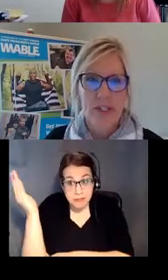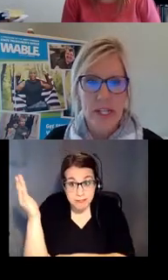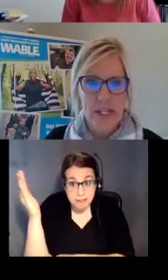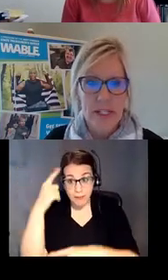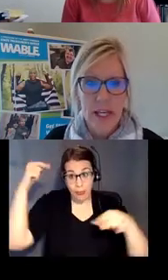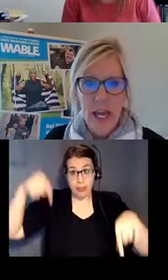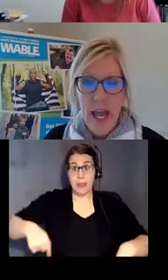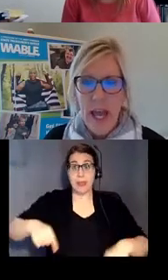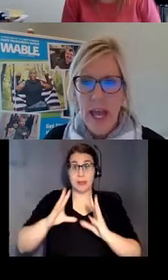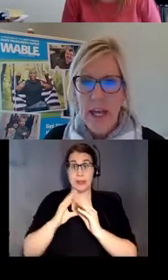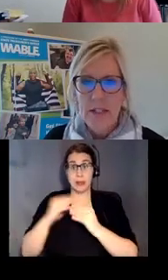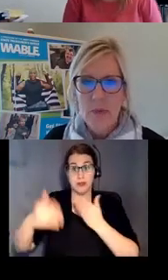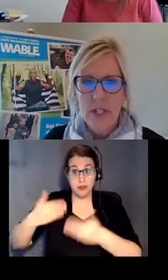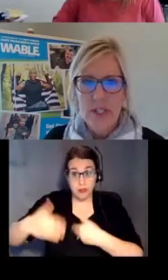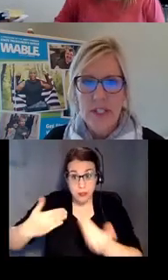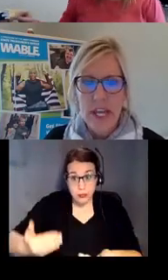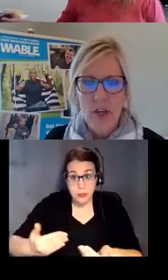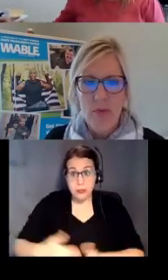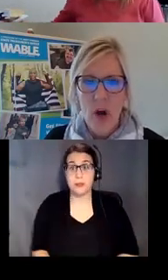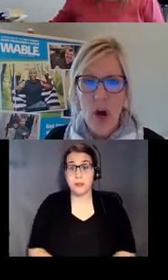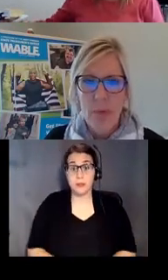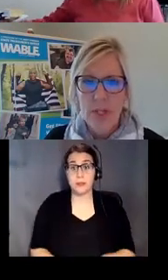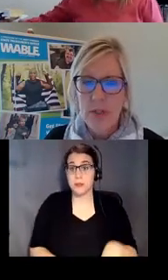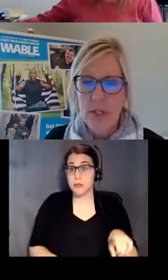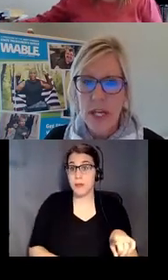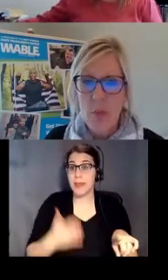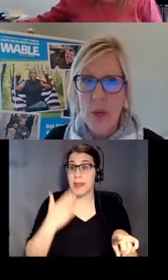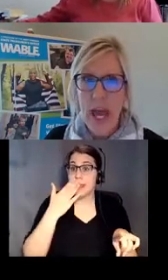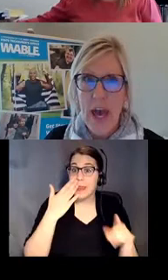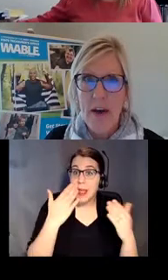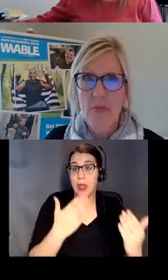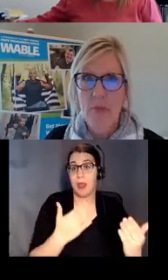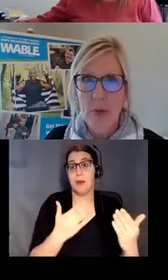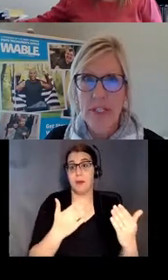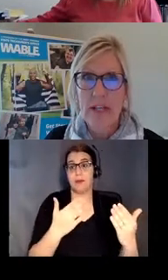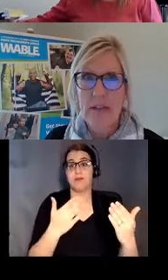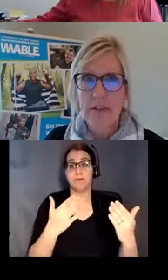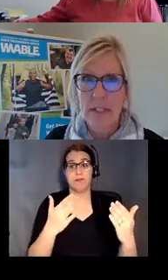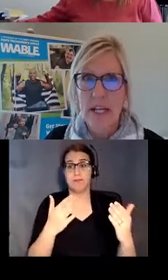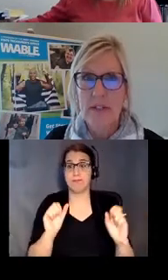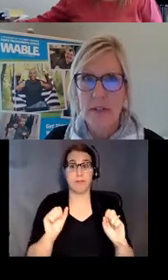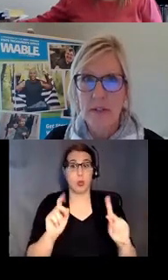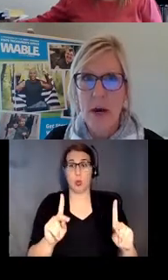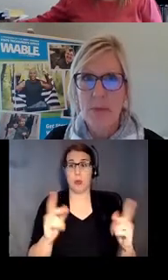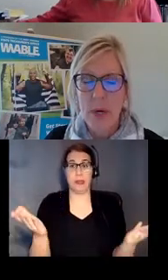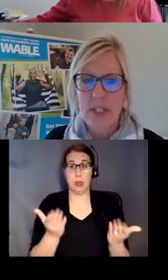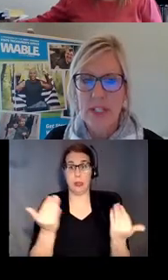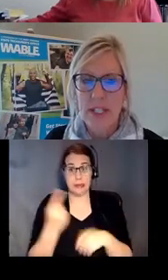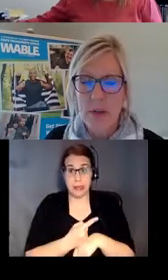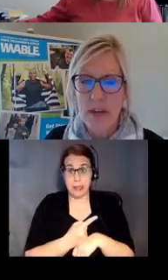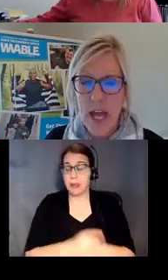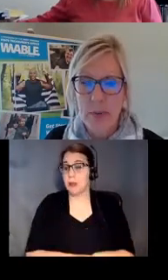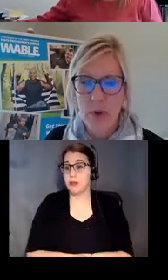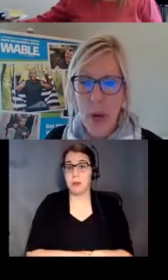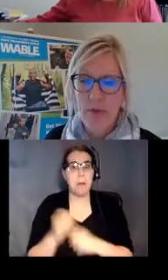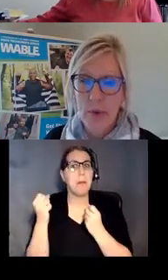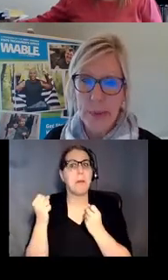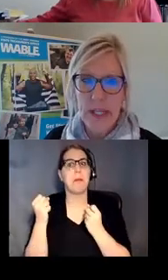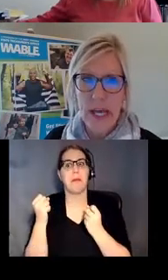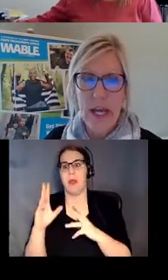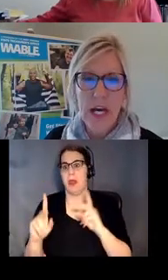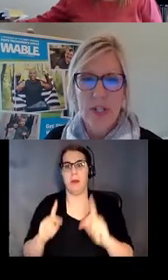webinar series. And we just thank you for the opportunity. We have folks that send questions to WVABLE